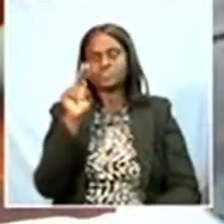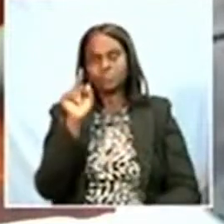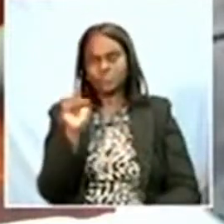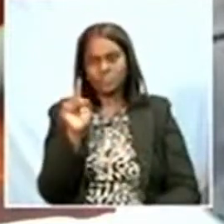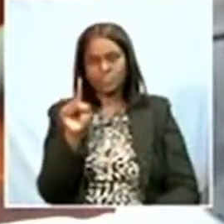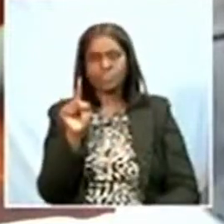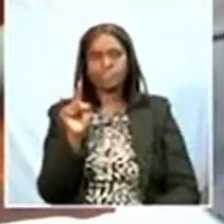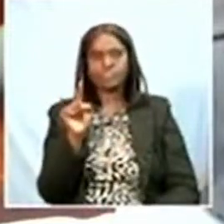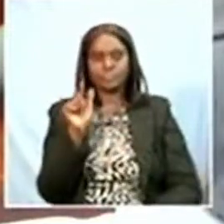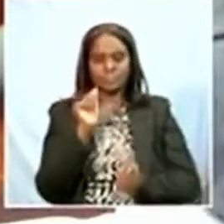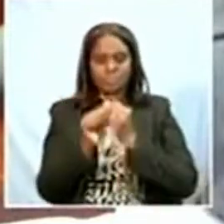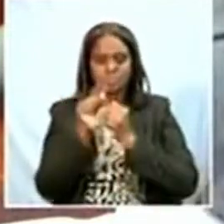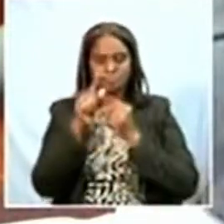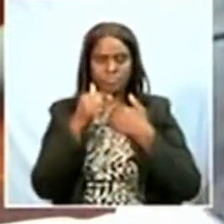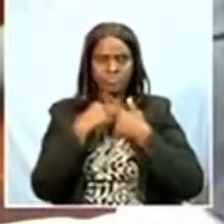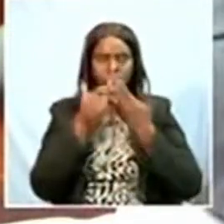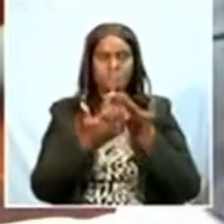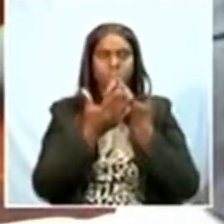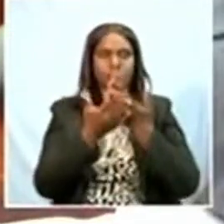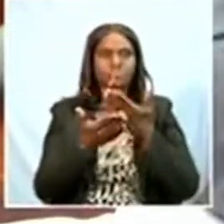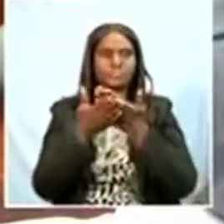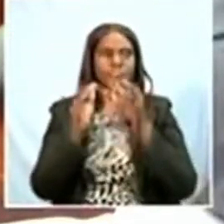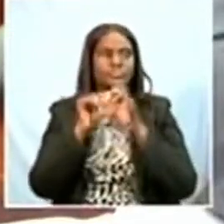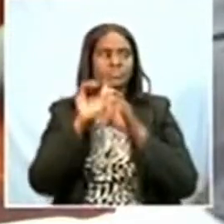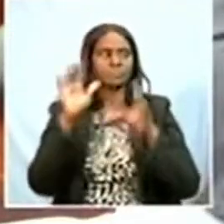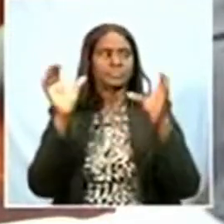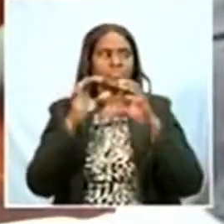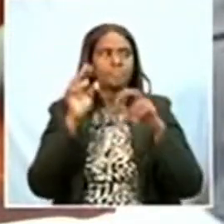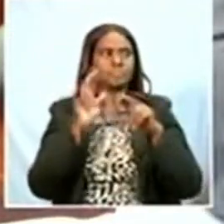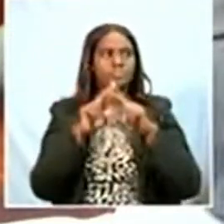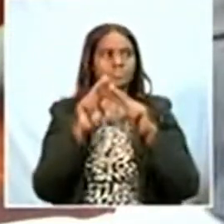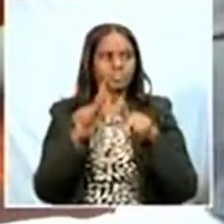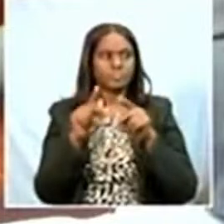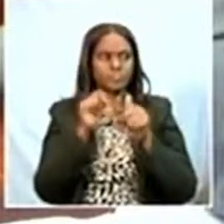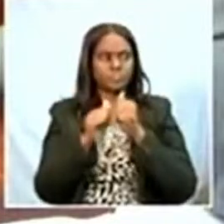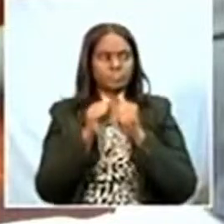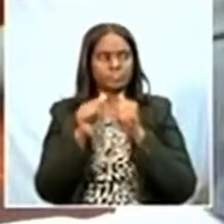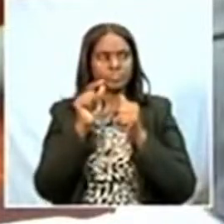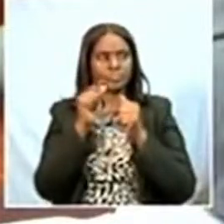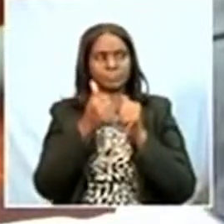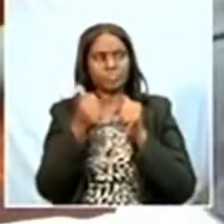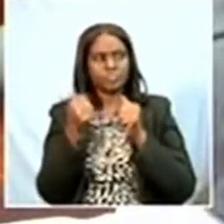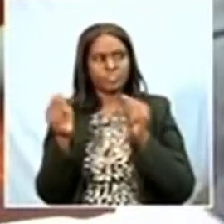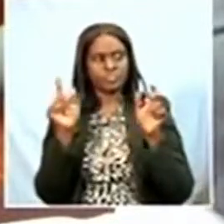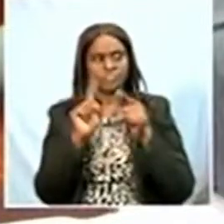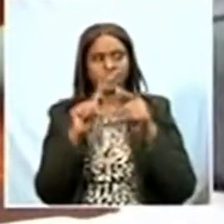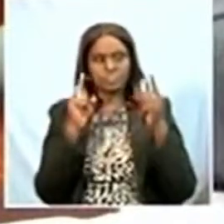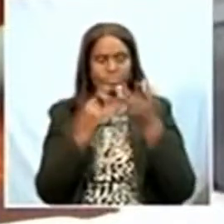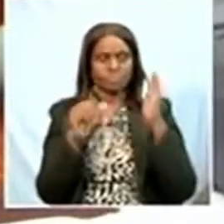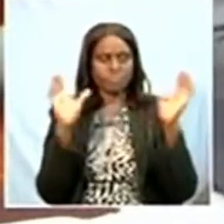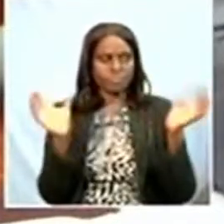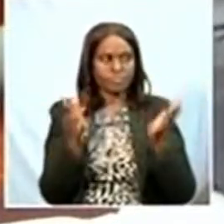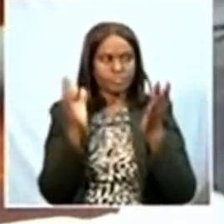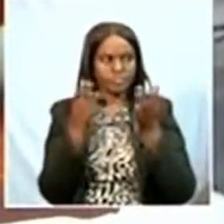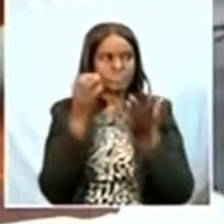have submitted to your committee chair, which among others is to promote regional economic